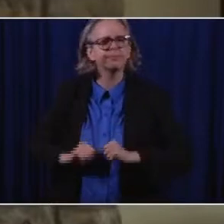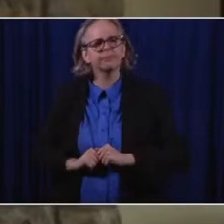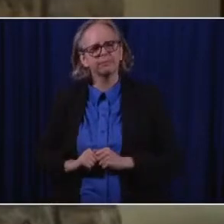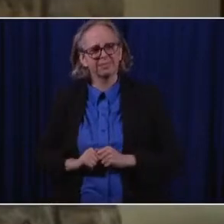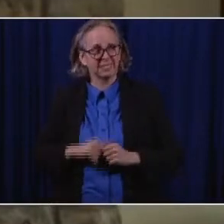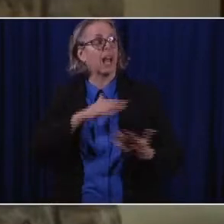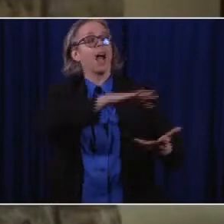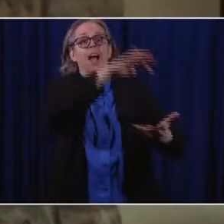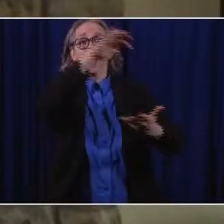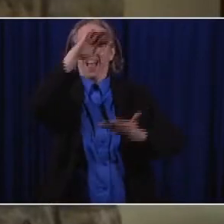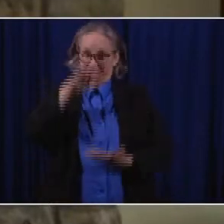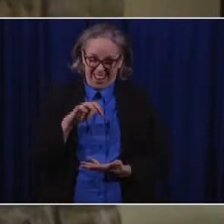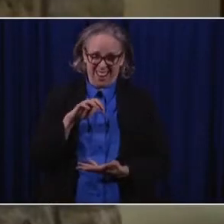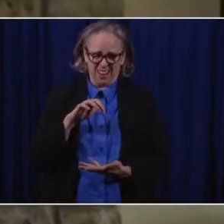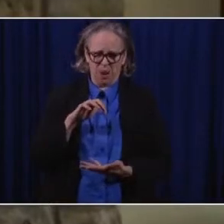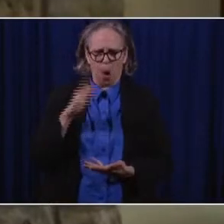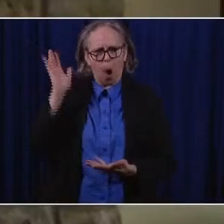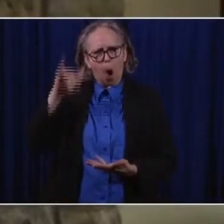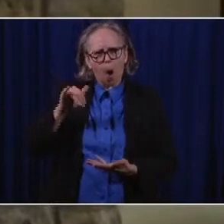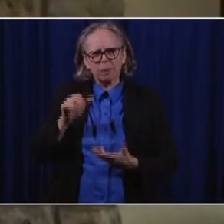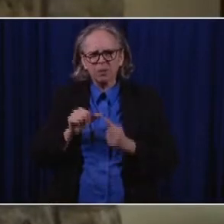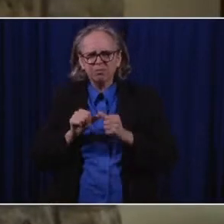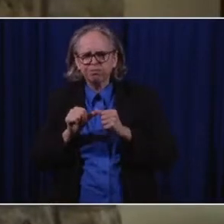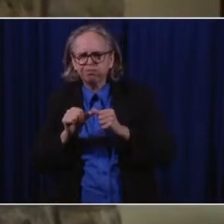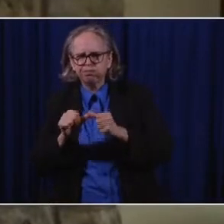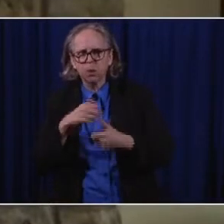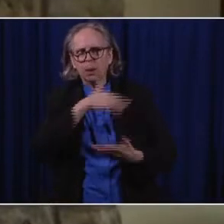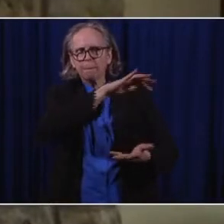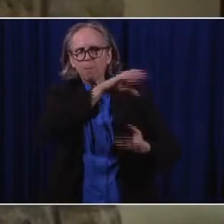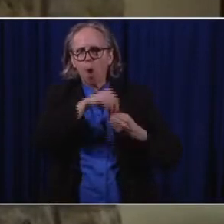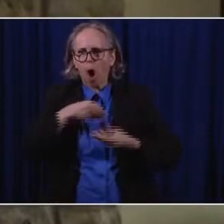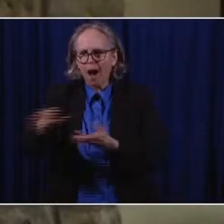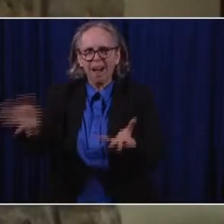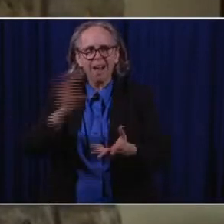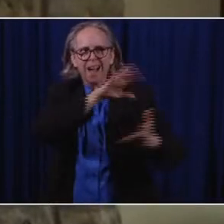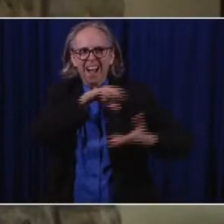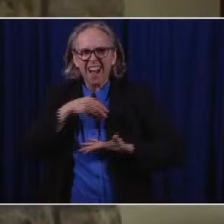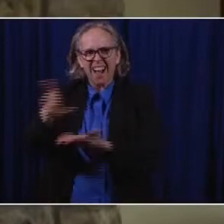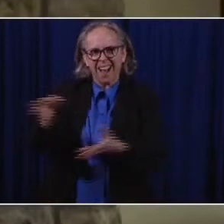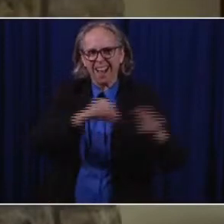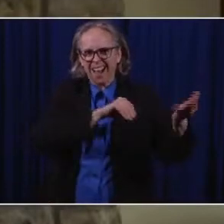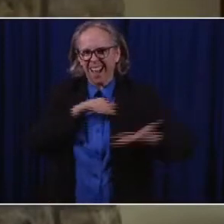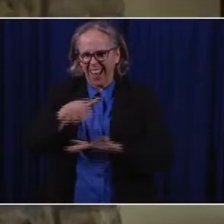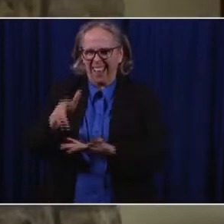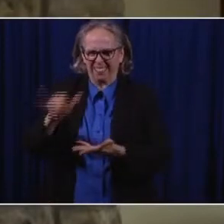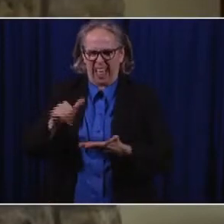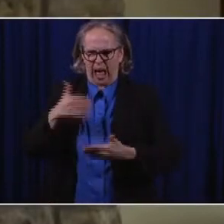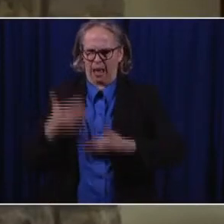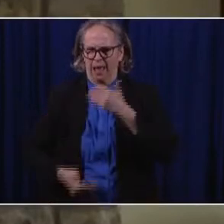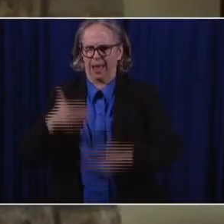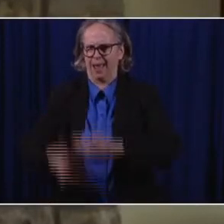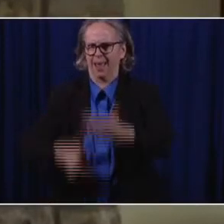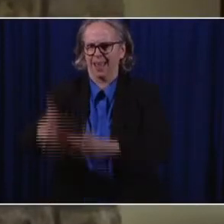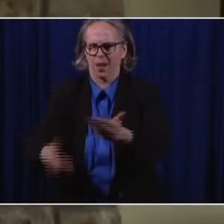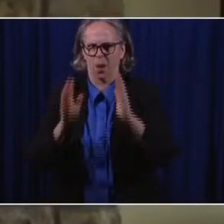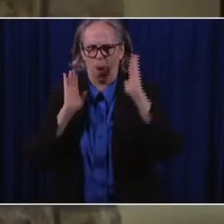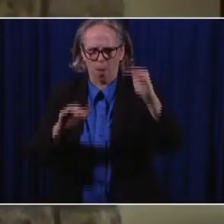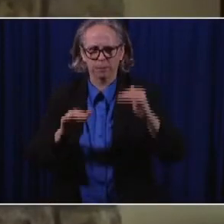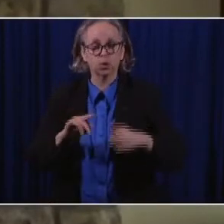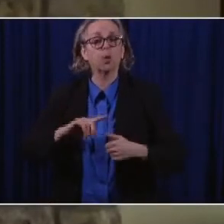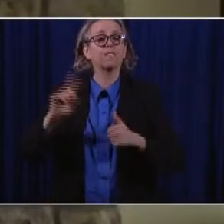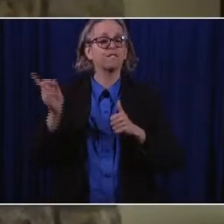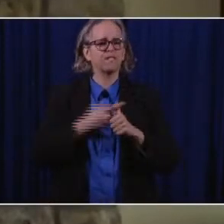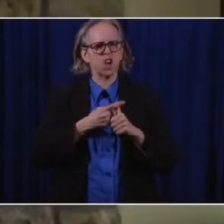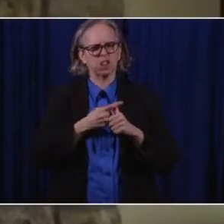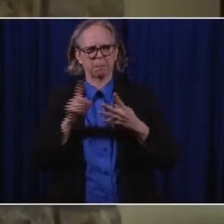hope it to be a continuous flow. So, a first batch, say around the 15th of December, and then